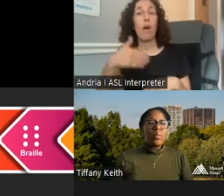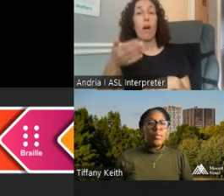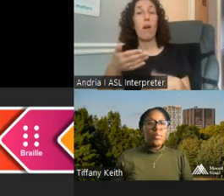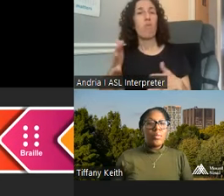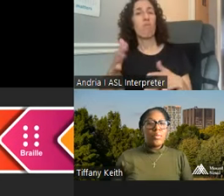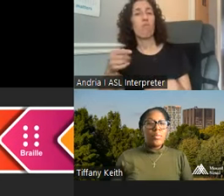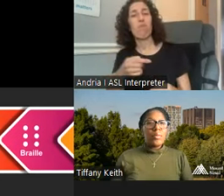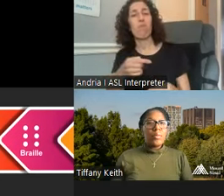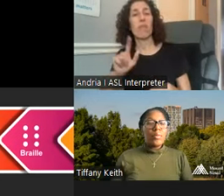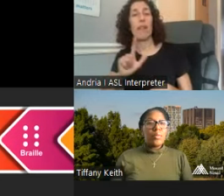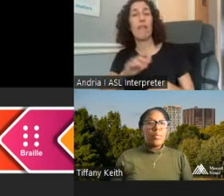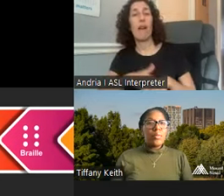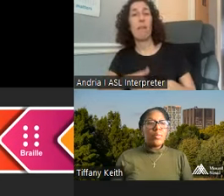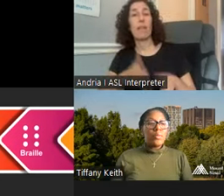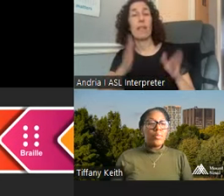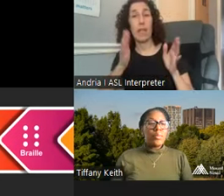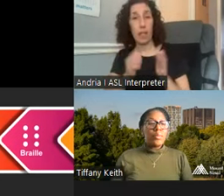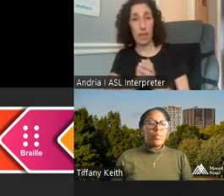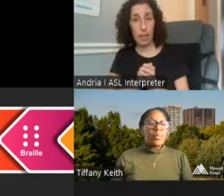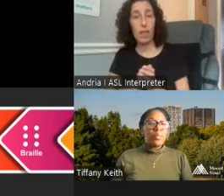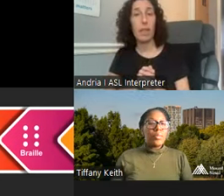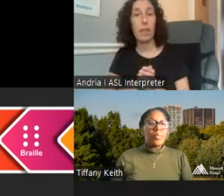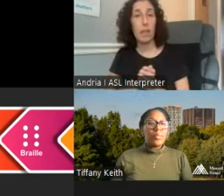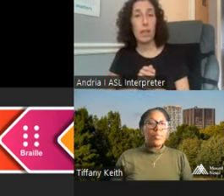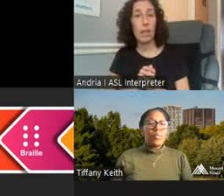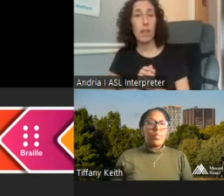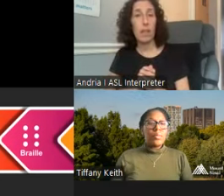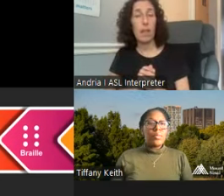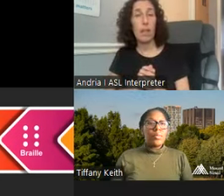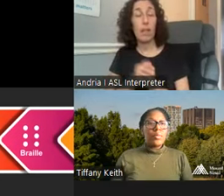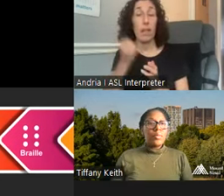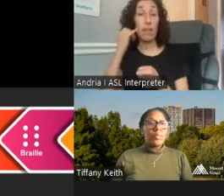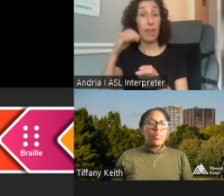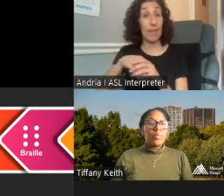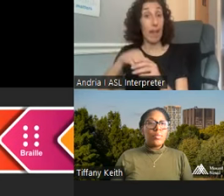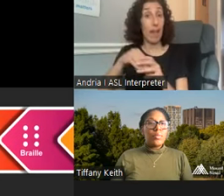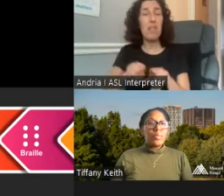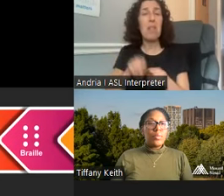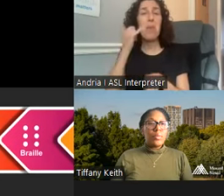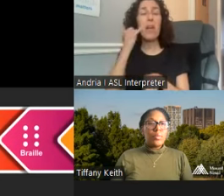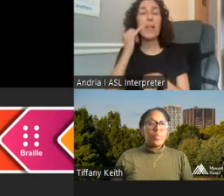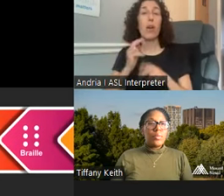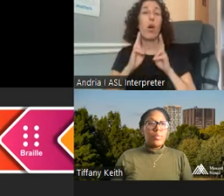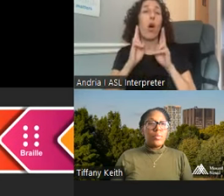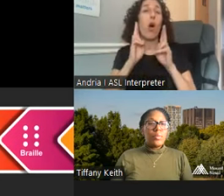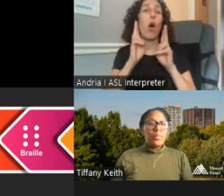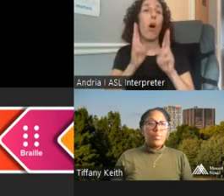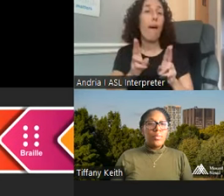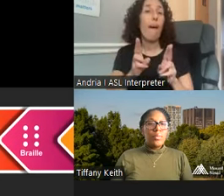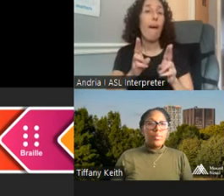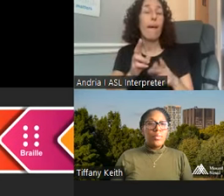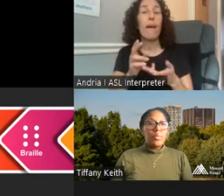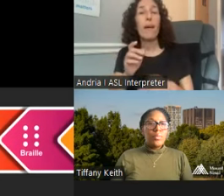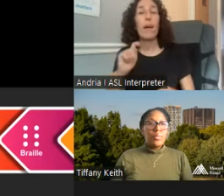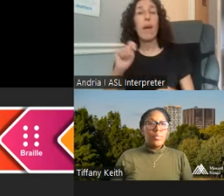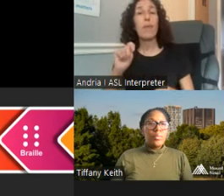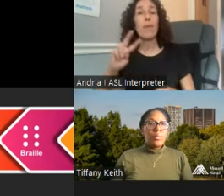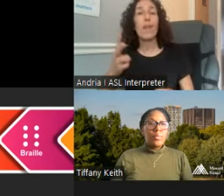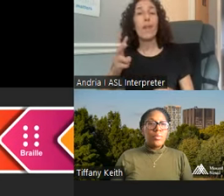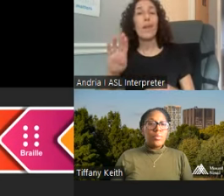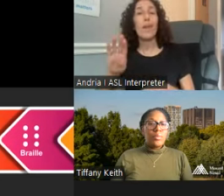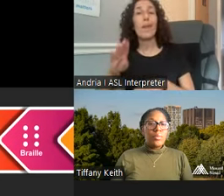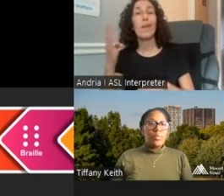hallways or other major landmarks to give those directions. If it's a complicated thing, like they just